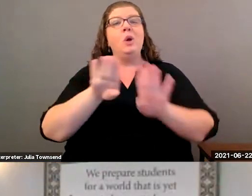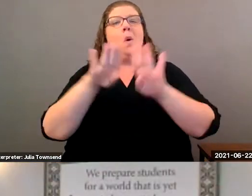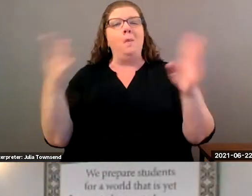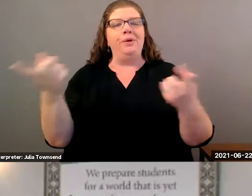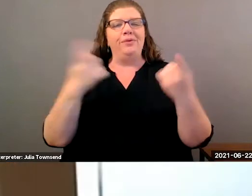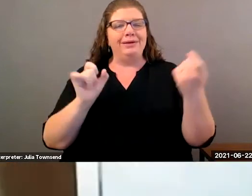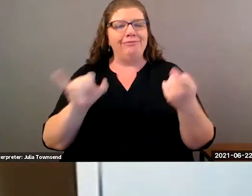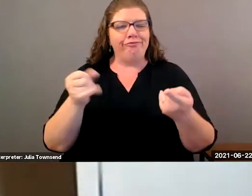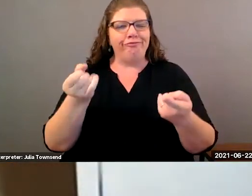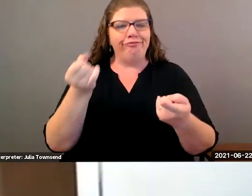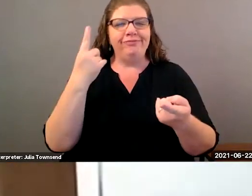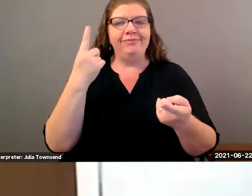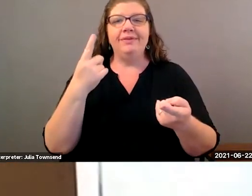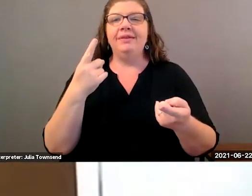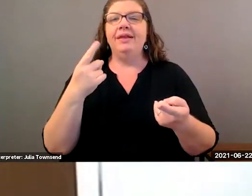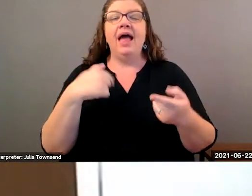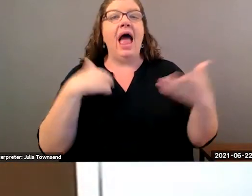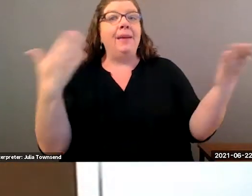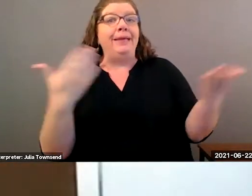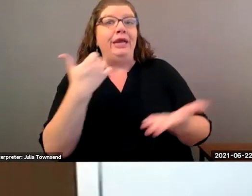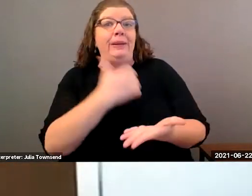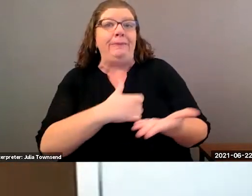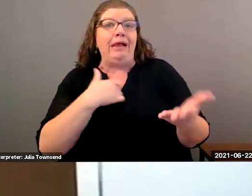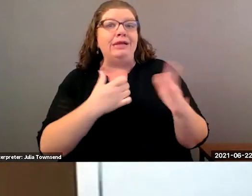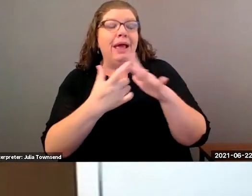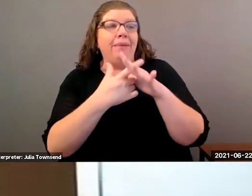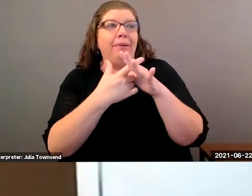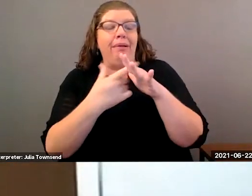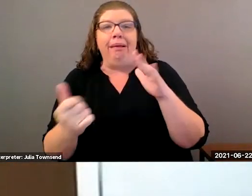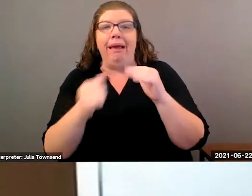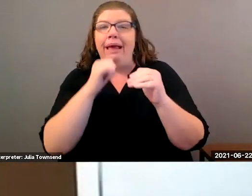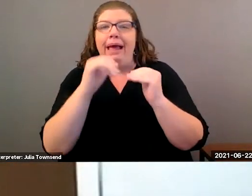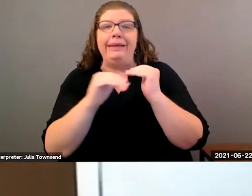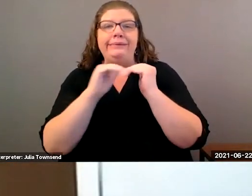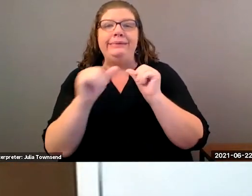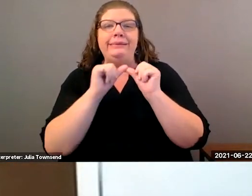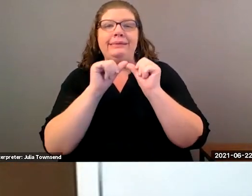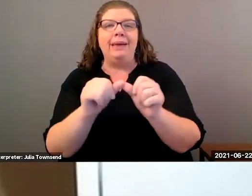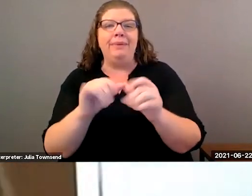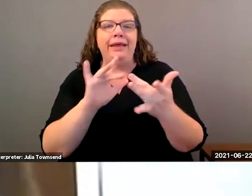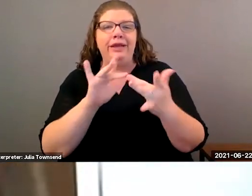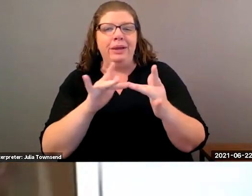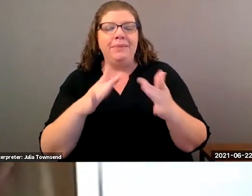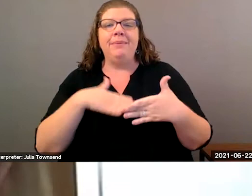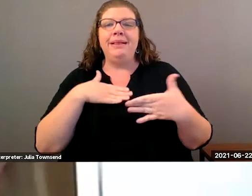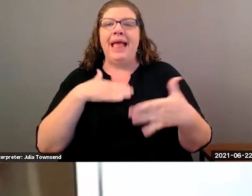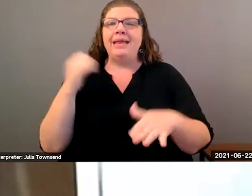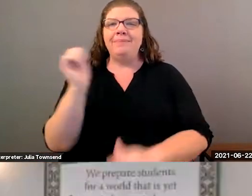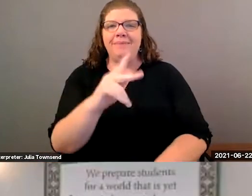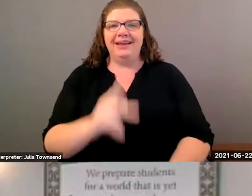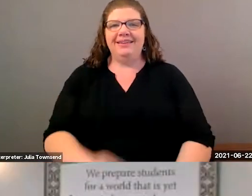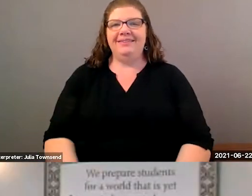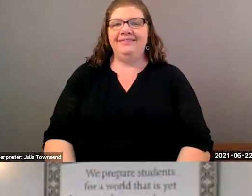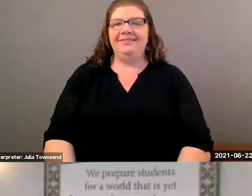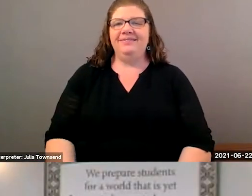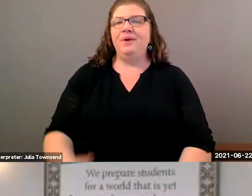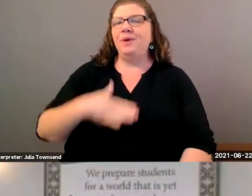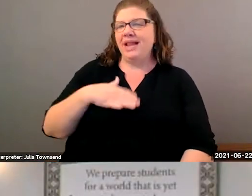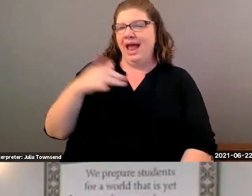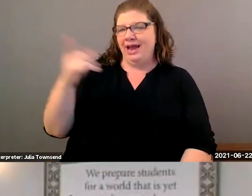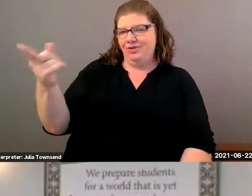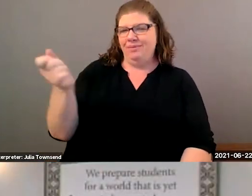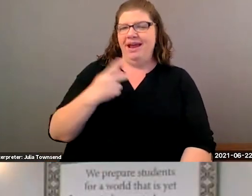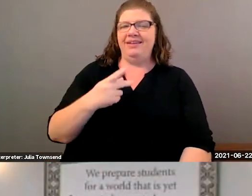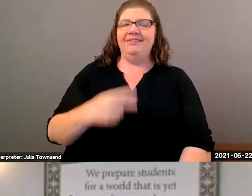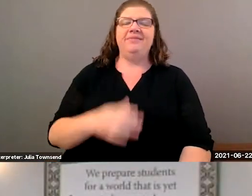questions. Great. I'm here and I apologize for my unstable internet connection, but very glad to be back with you. We're glad to have you back.